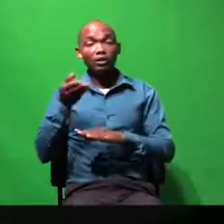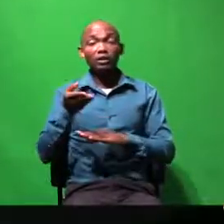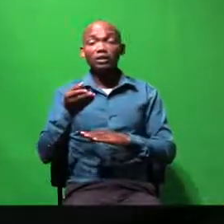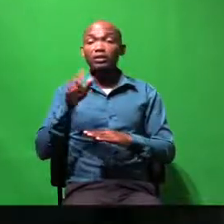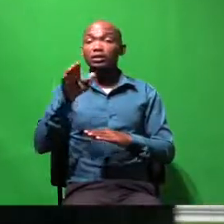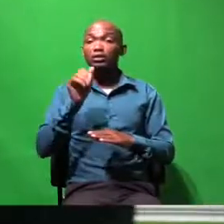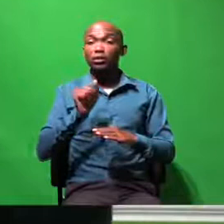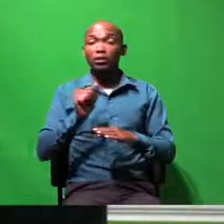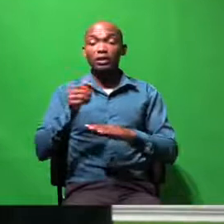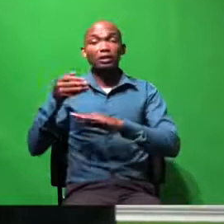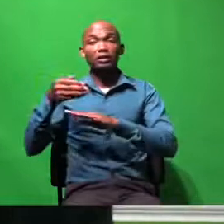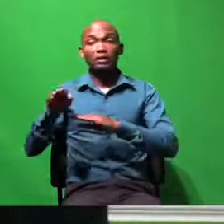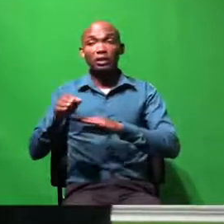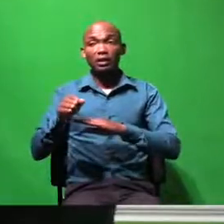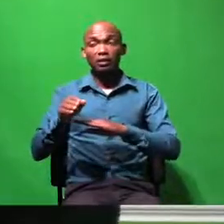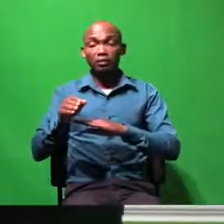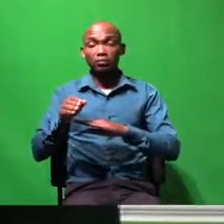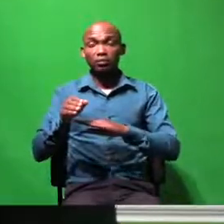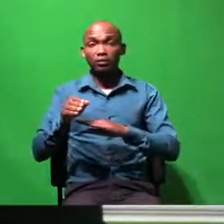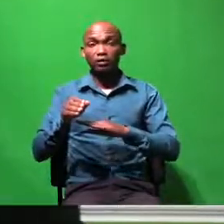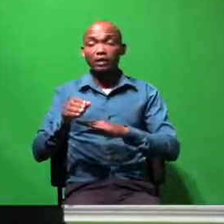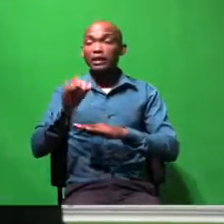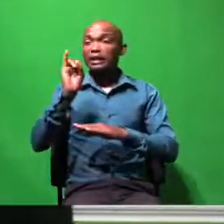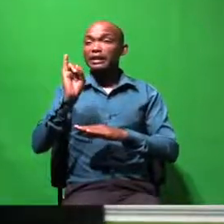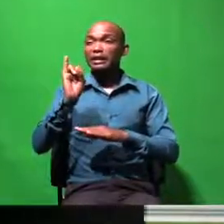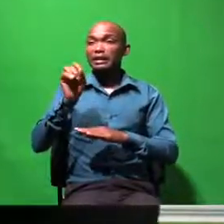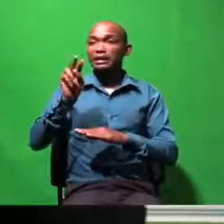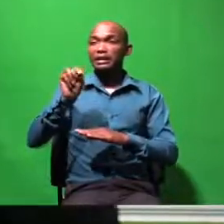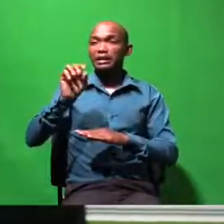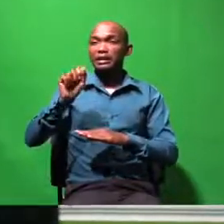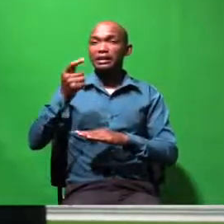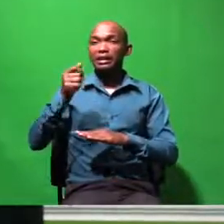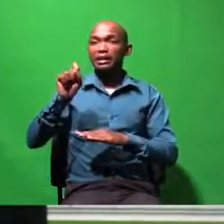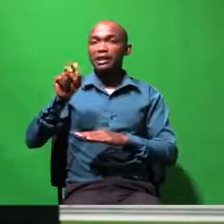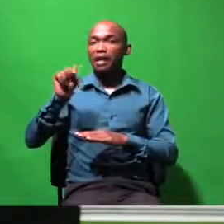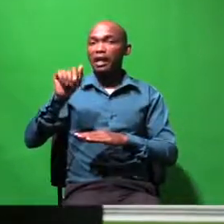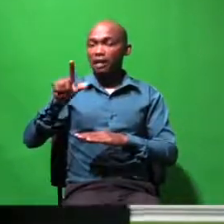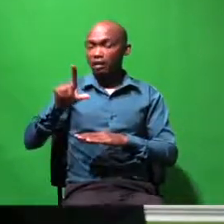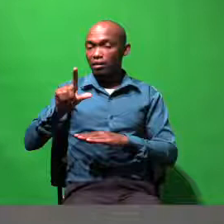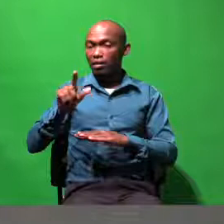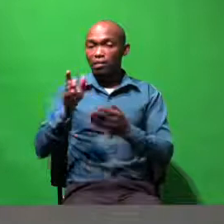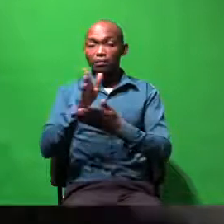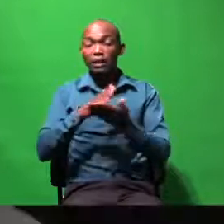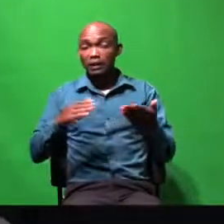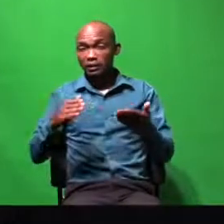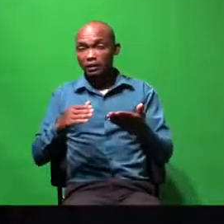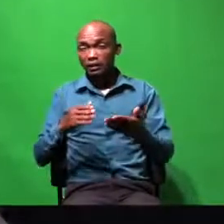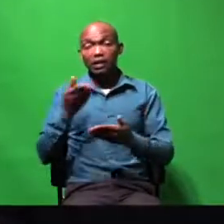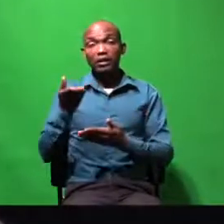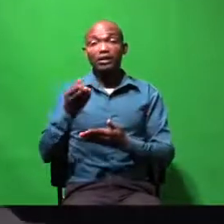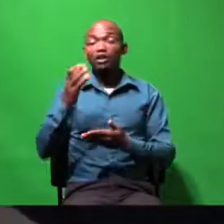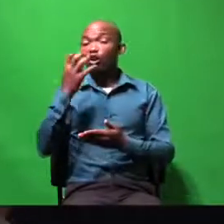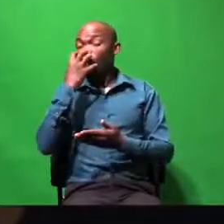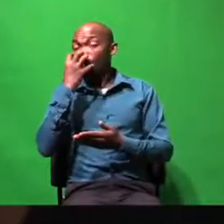space. Intestinal space. Okay. Example of material that will diffuse are